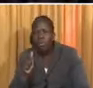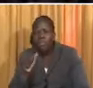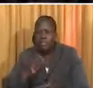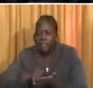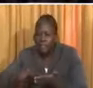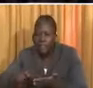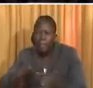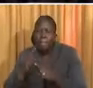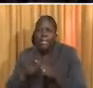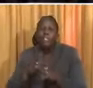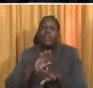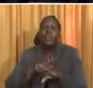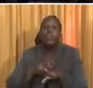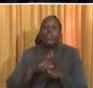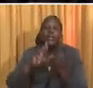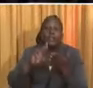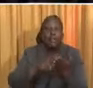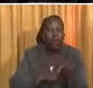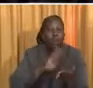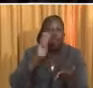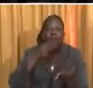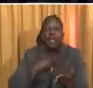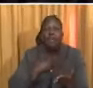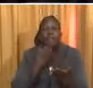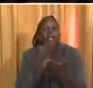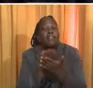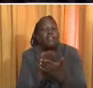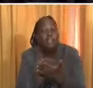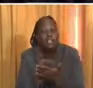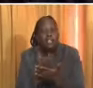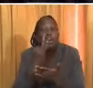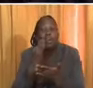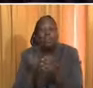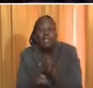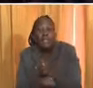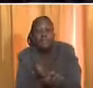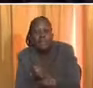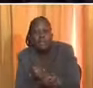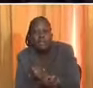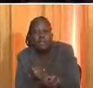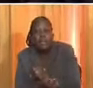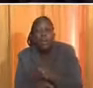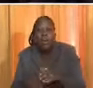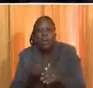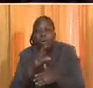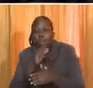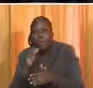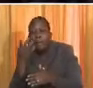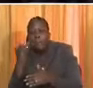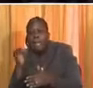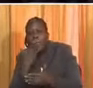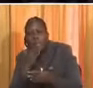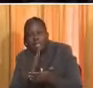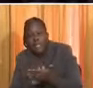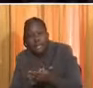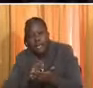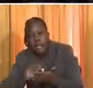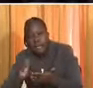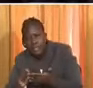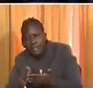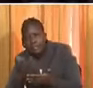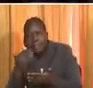record, at least, there is some evidence of state involvement, going by the letter written by the Principal